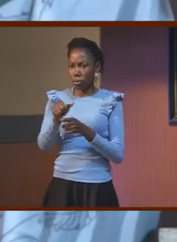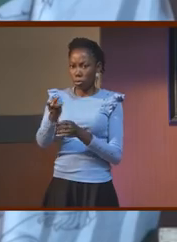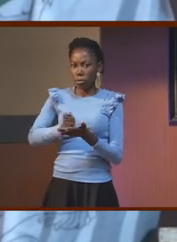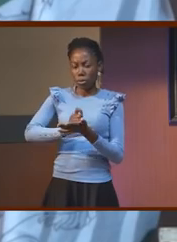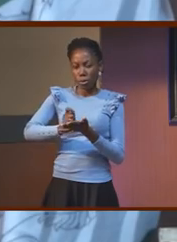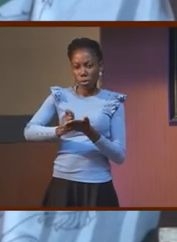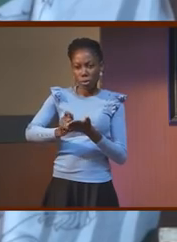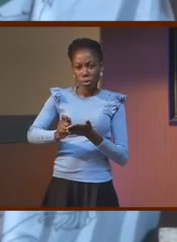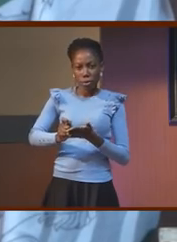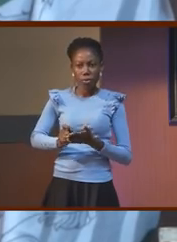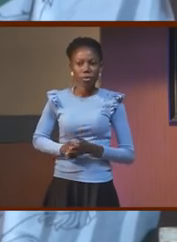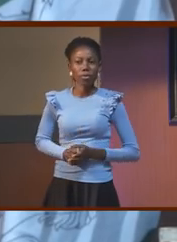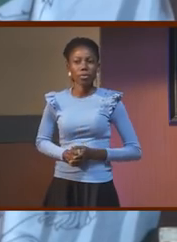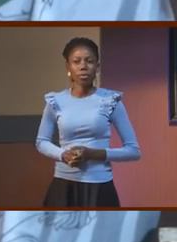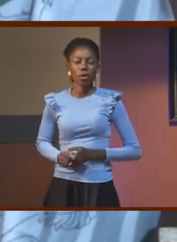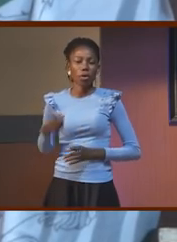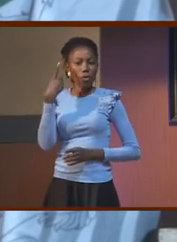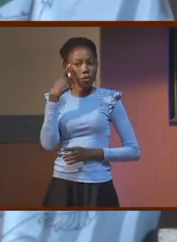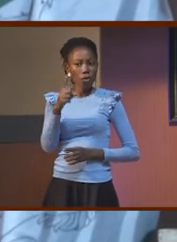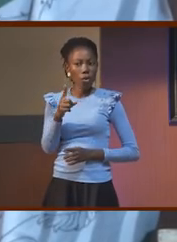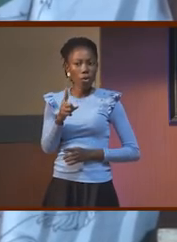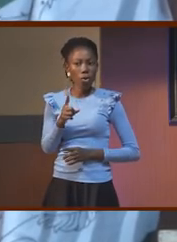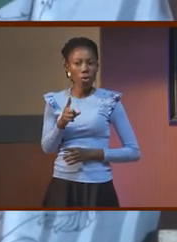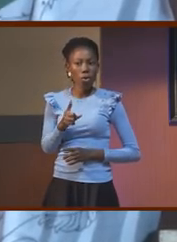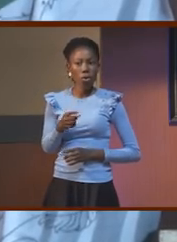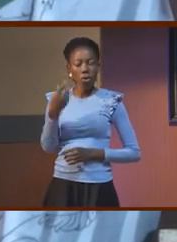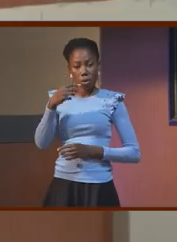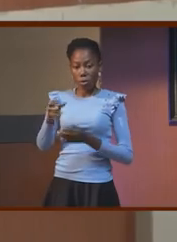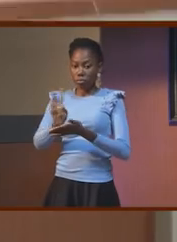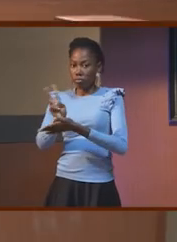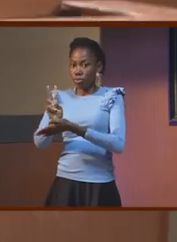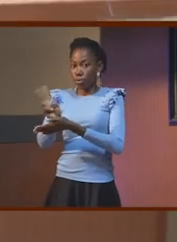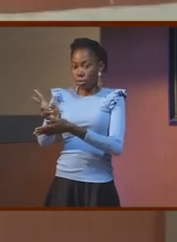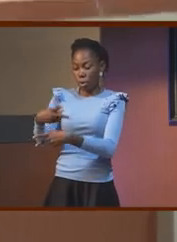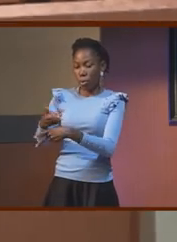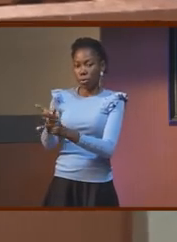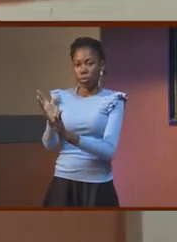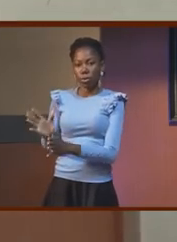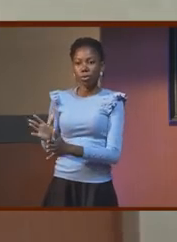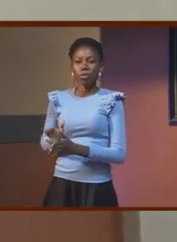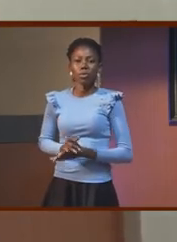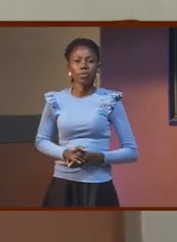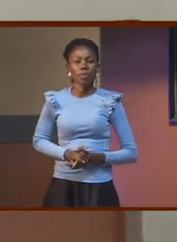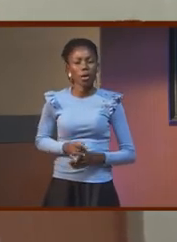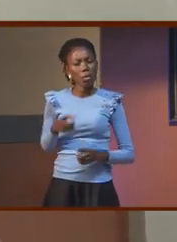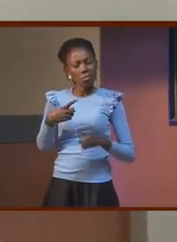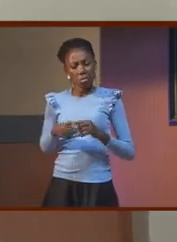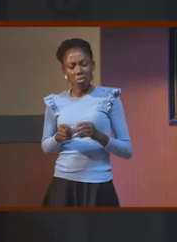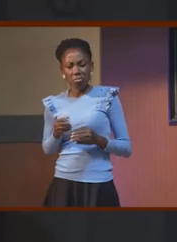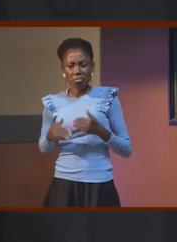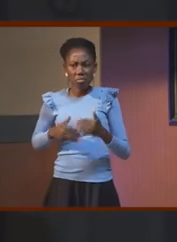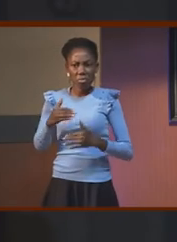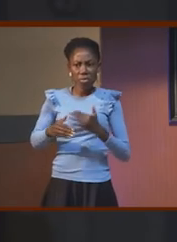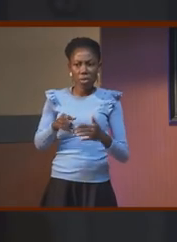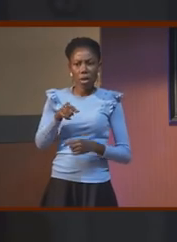I got down for film production. Then along the line,